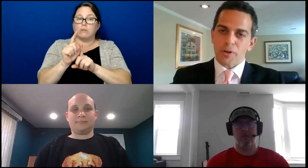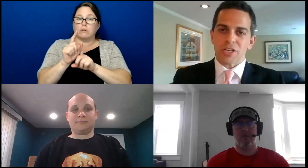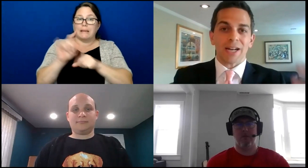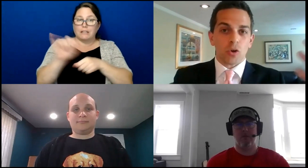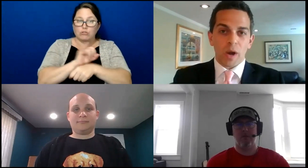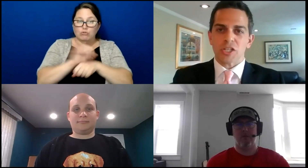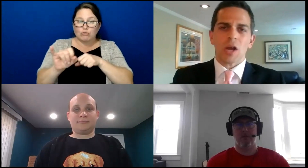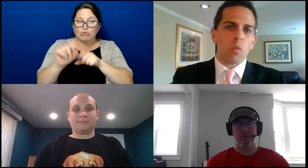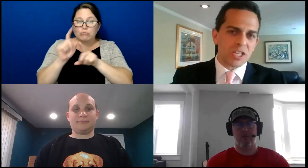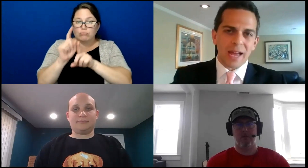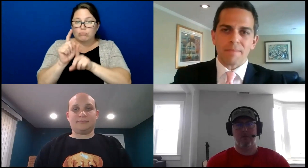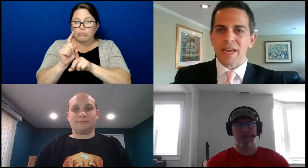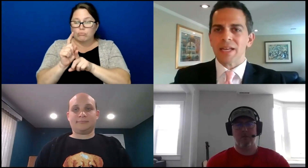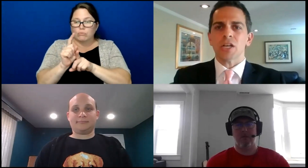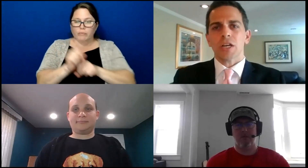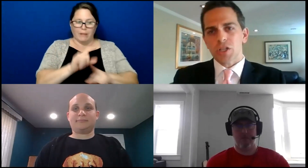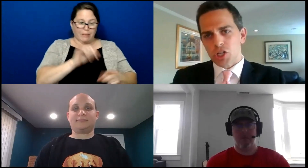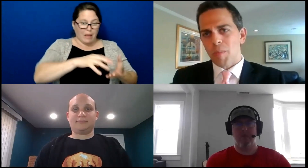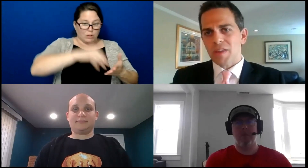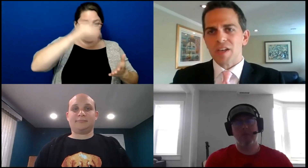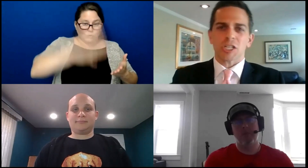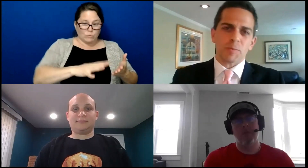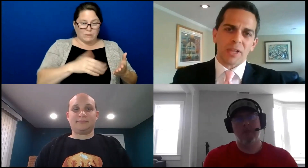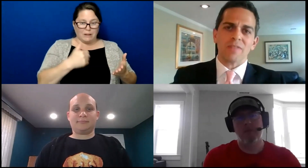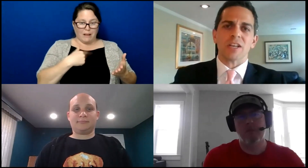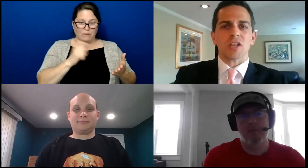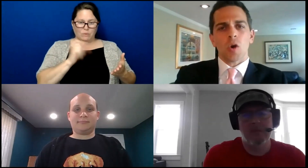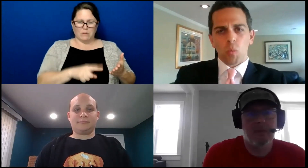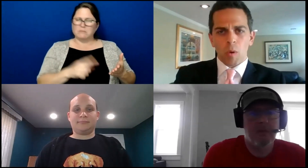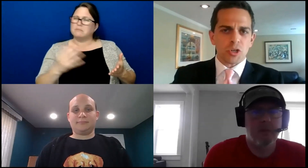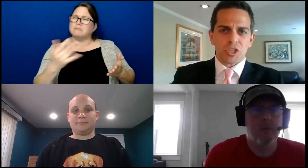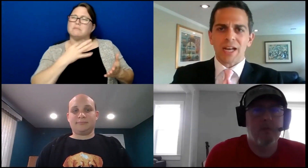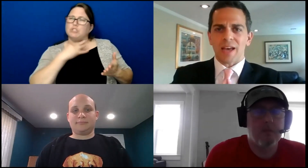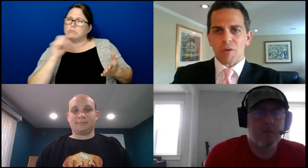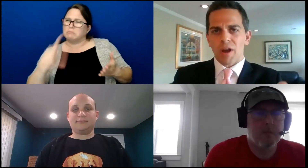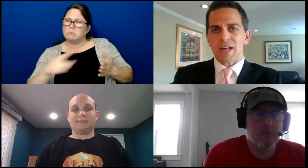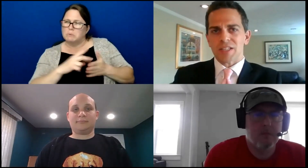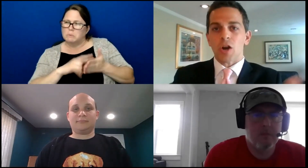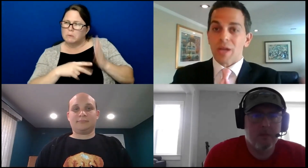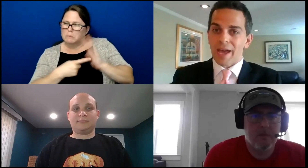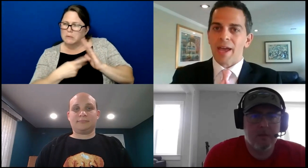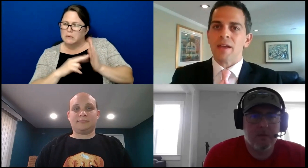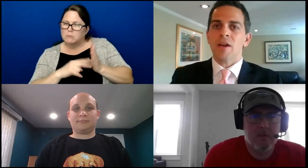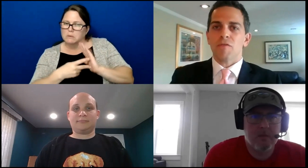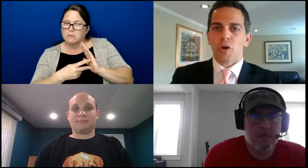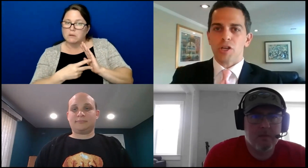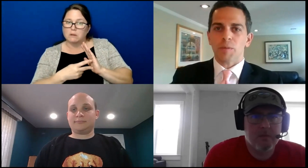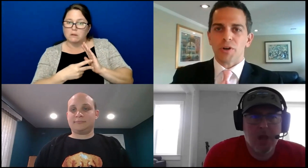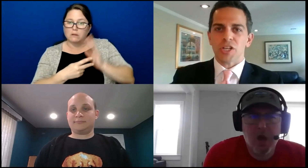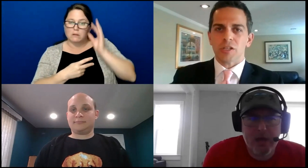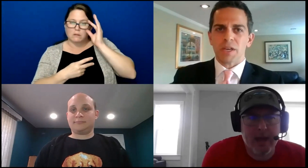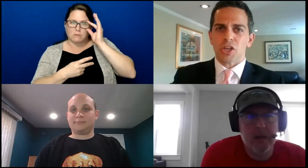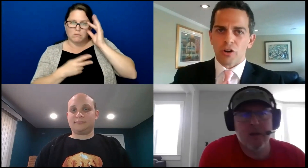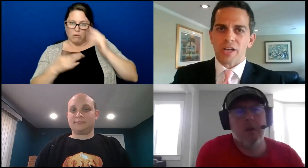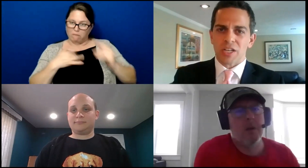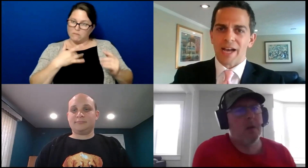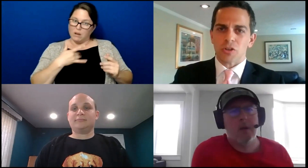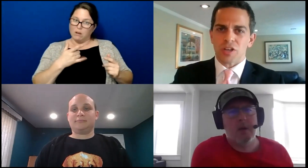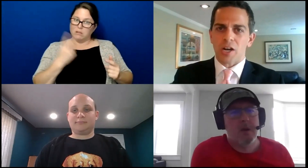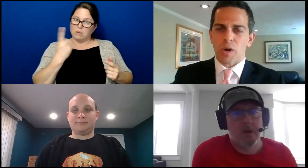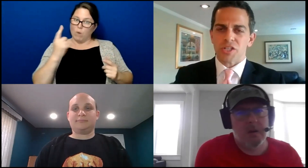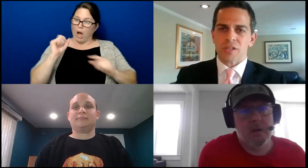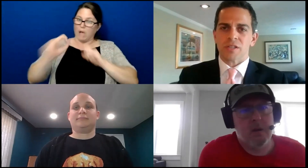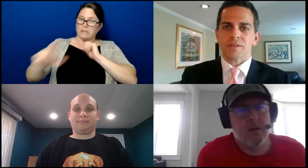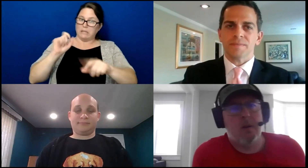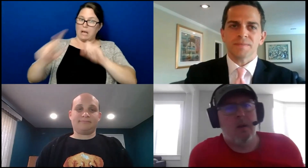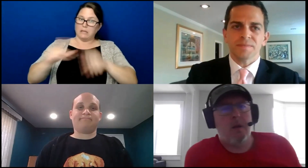the young person had questions? Hey, what does that mean? Can you show me this? Explain this. What would you say to that? Ryan, is that okay for a young person to be curious and